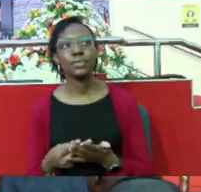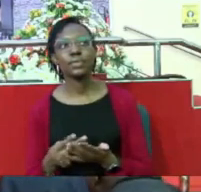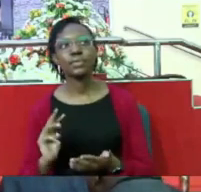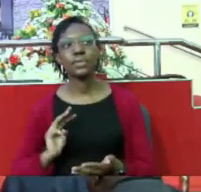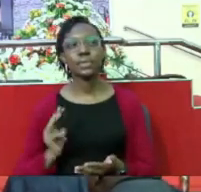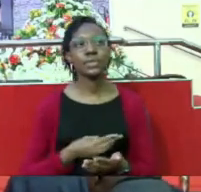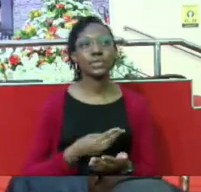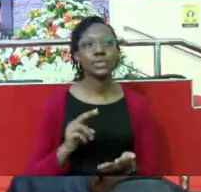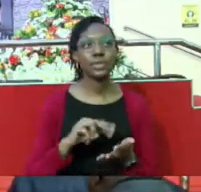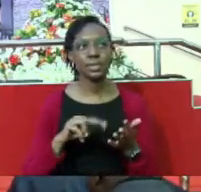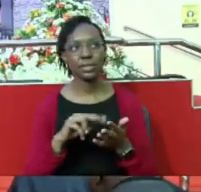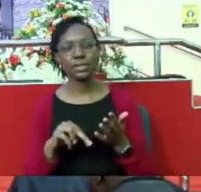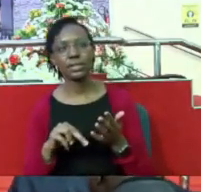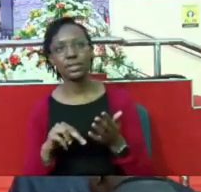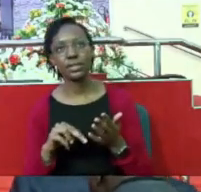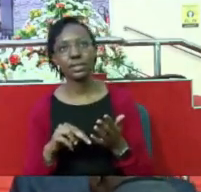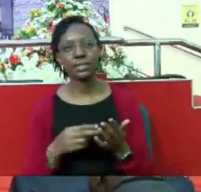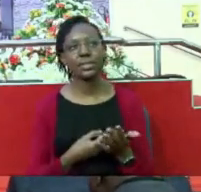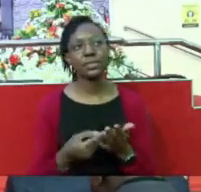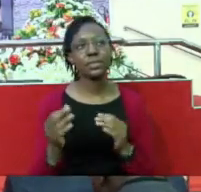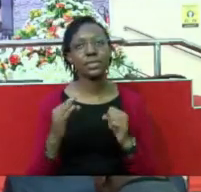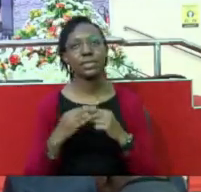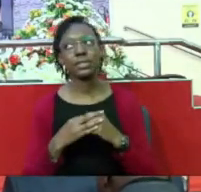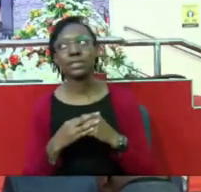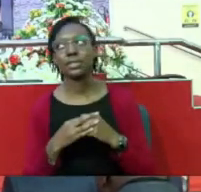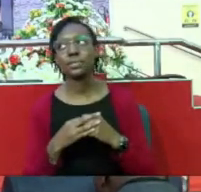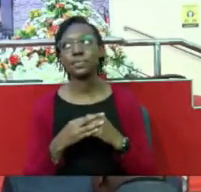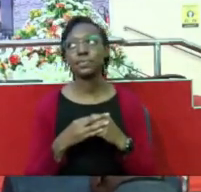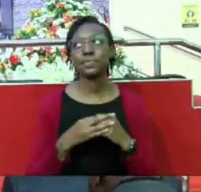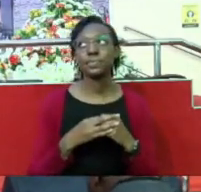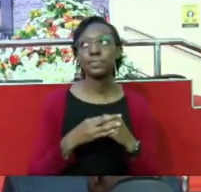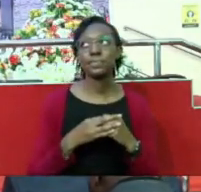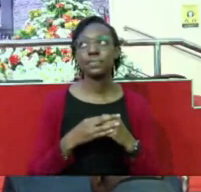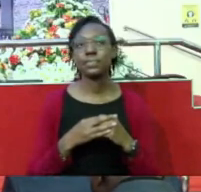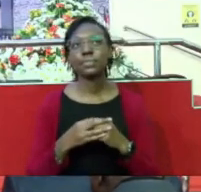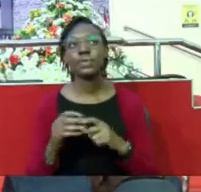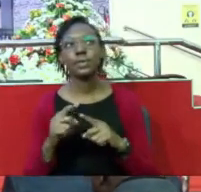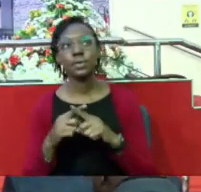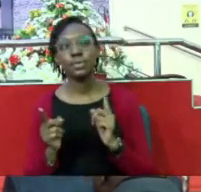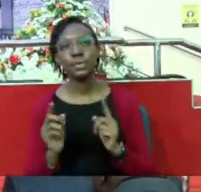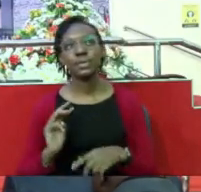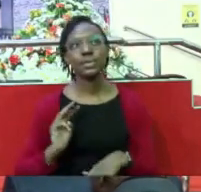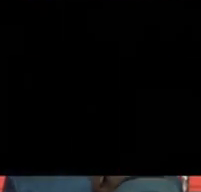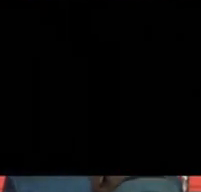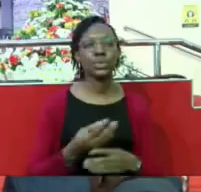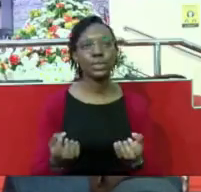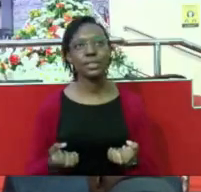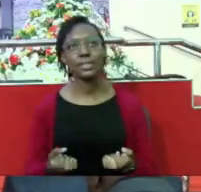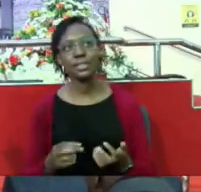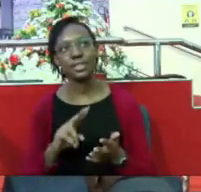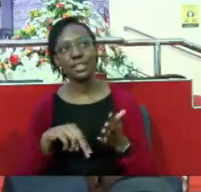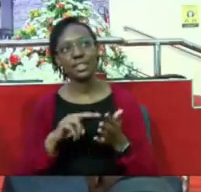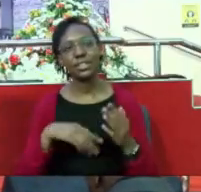8. Lakini andiko tutakalowekea mkazo ni 28. But we need to read the whole of it. Lakini tunahitaji tuisome yote.